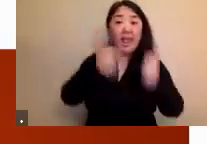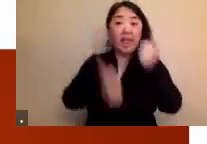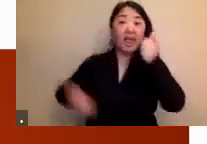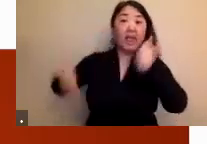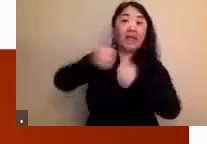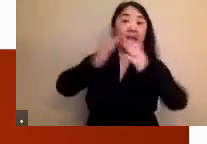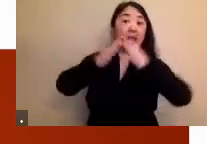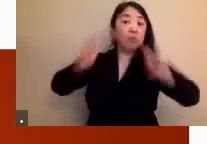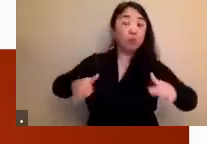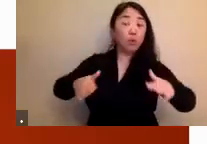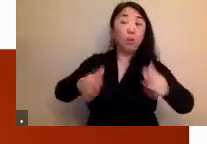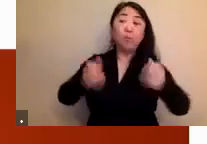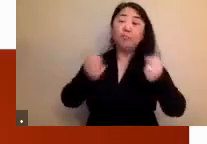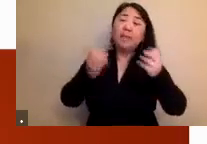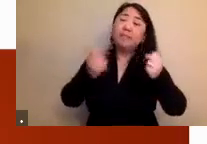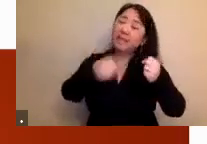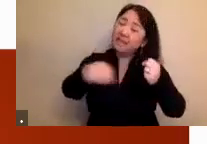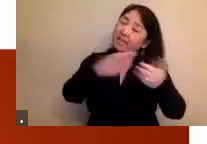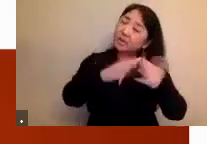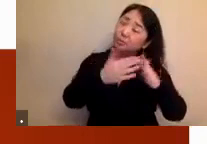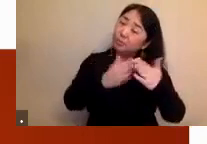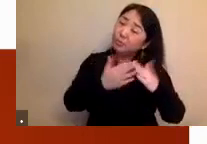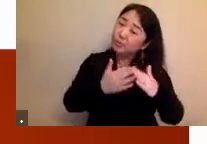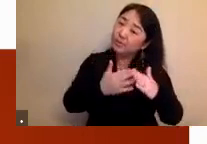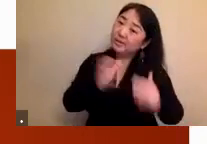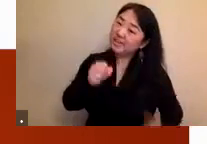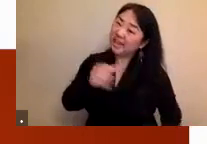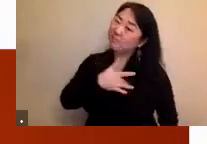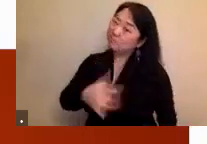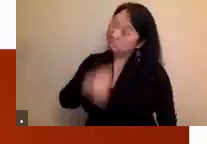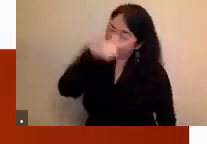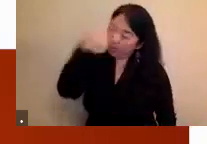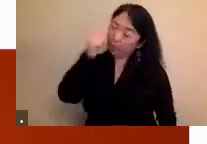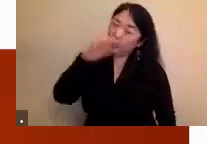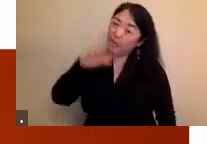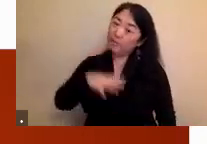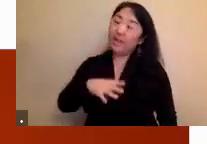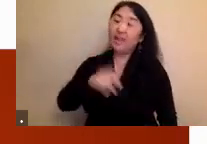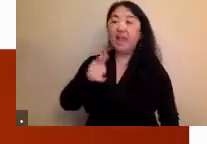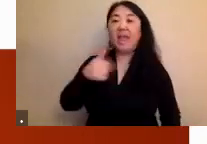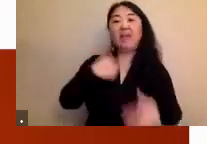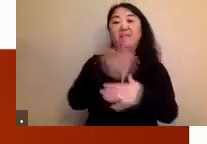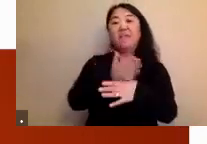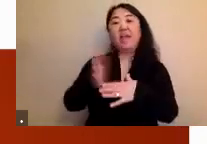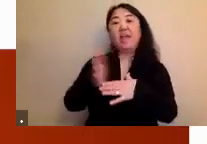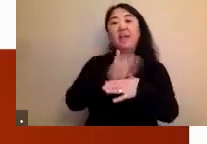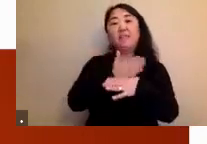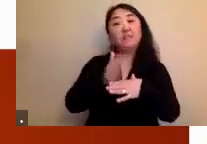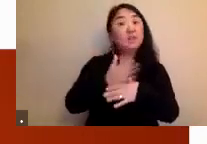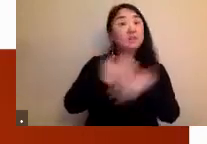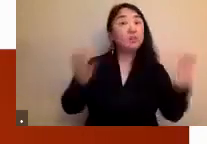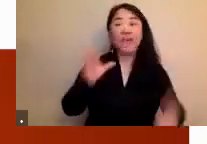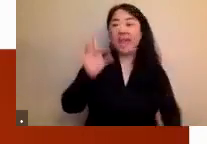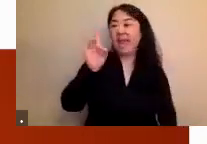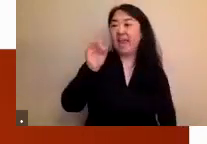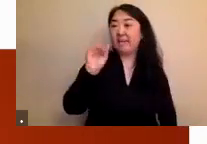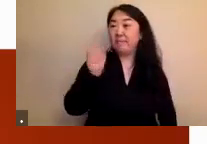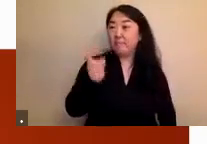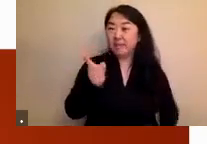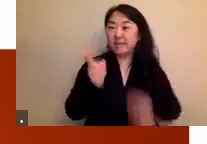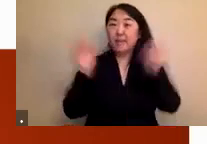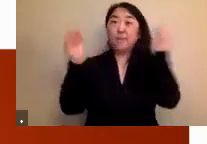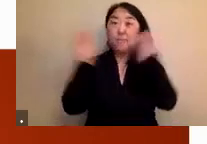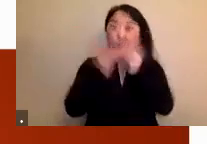these communities tend to have an average of an 80-minute more commute